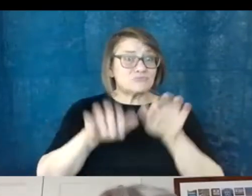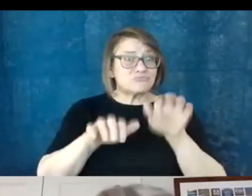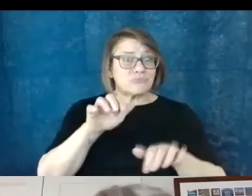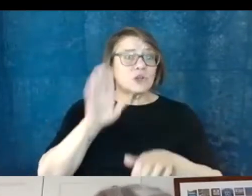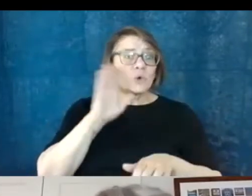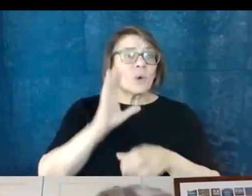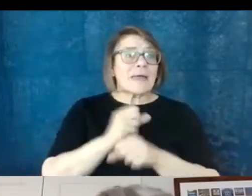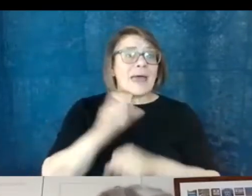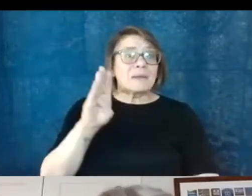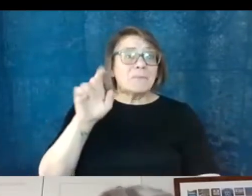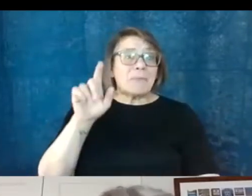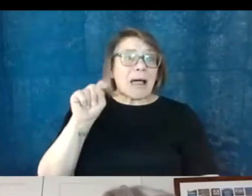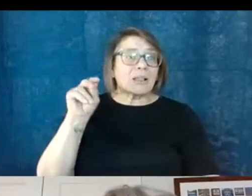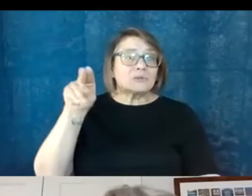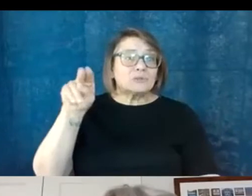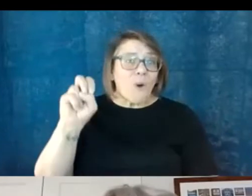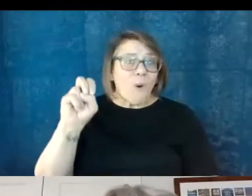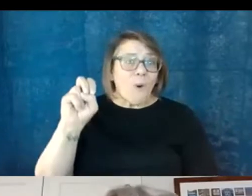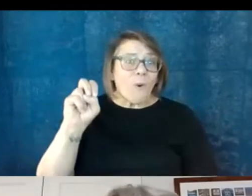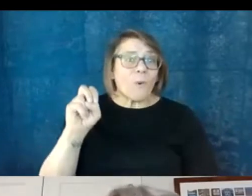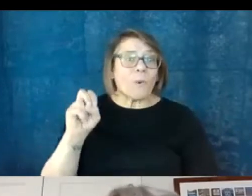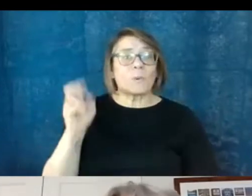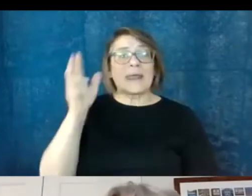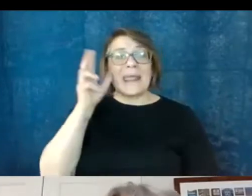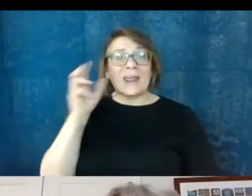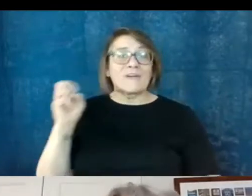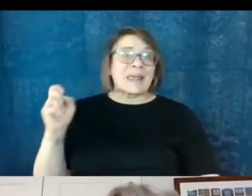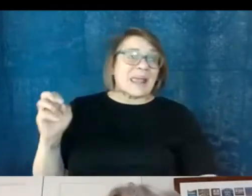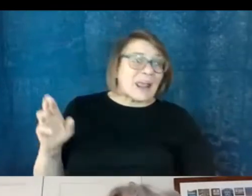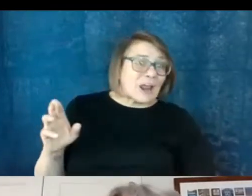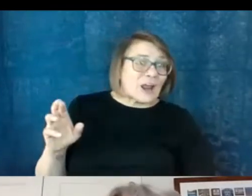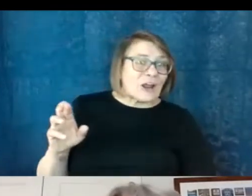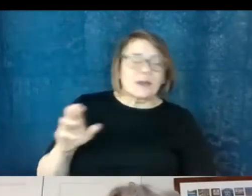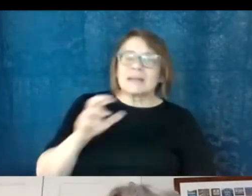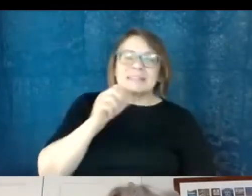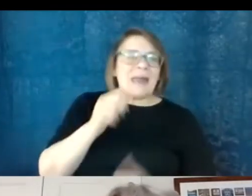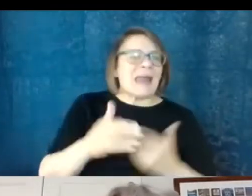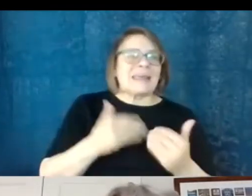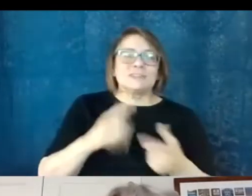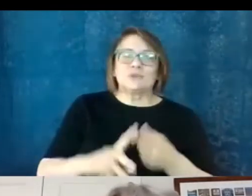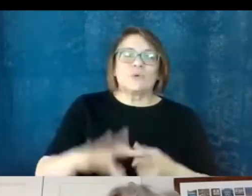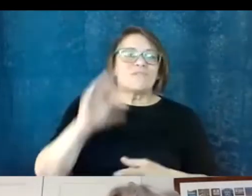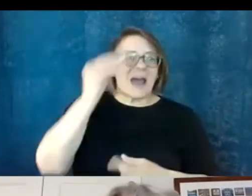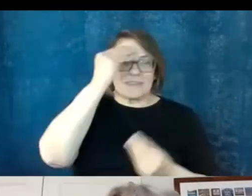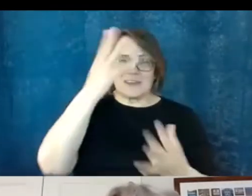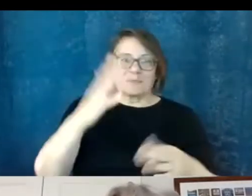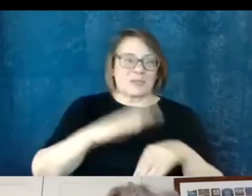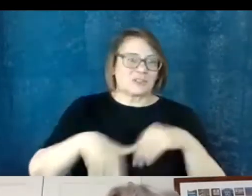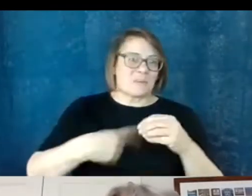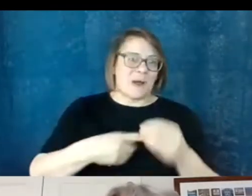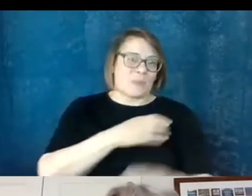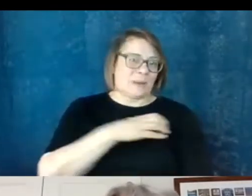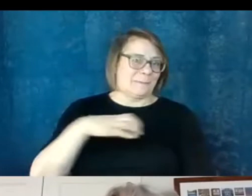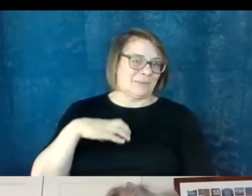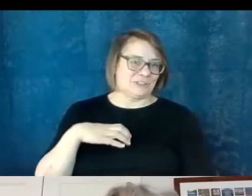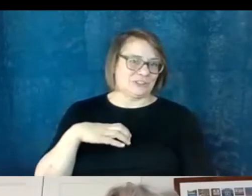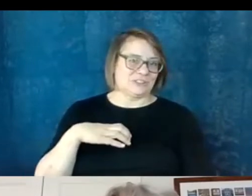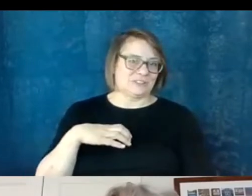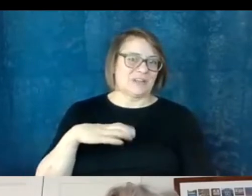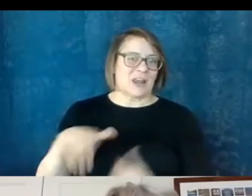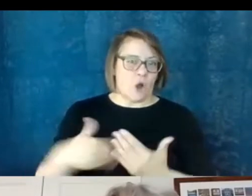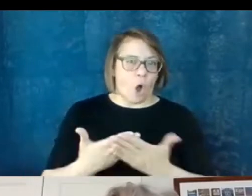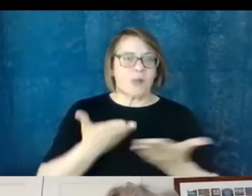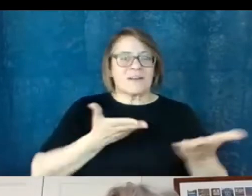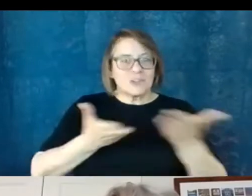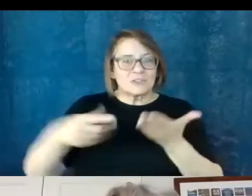that's bad, but it's not easy to find the information on the commission and all of the services